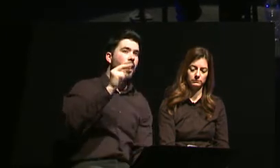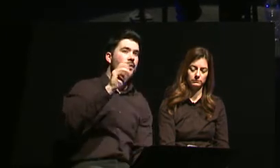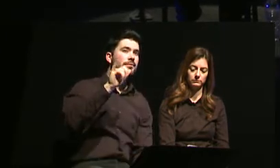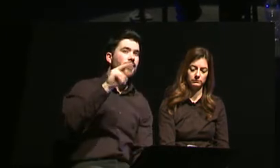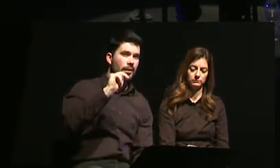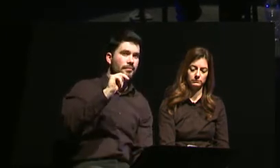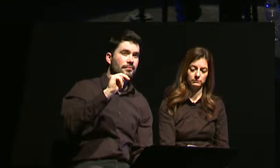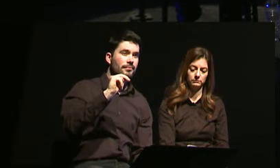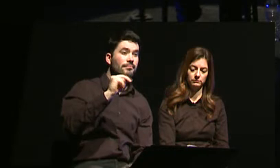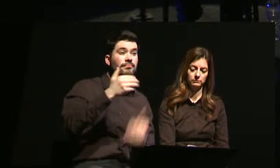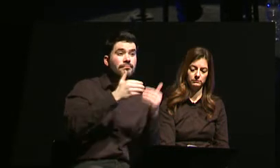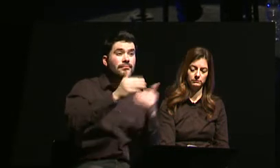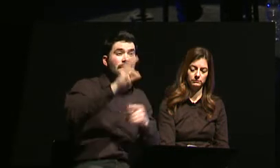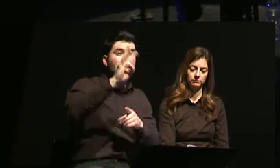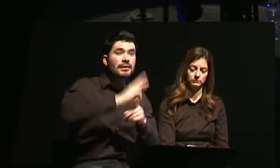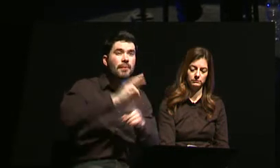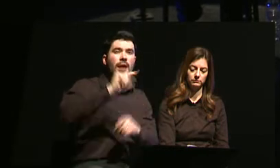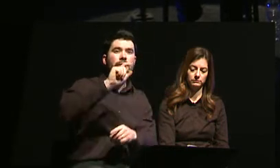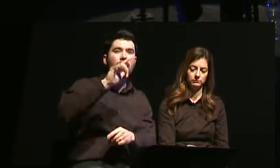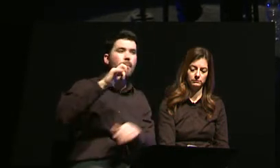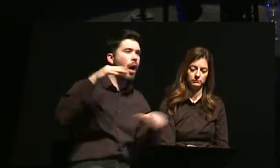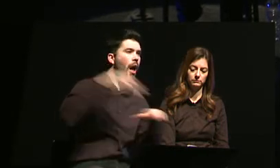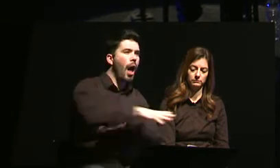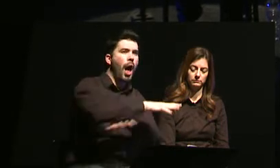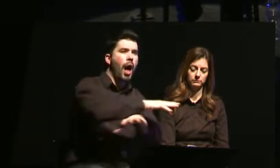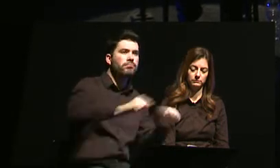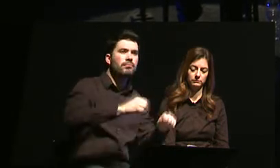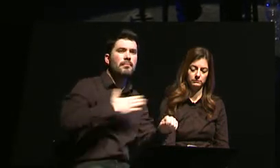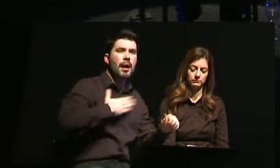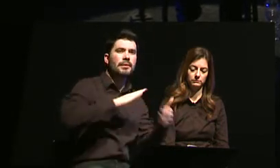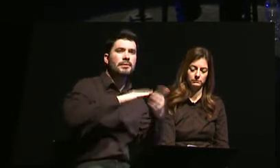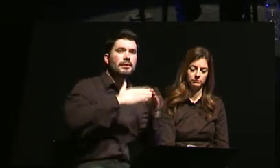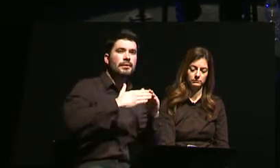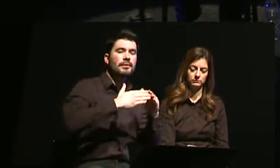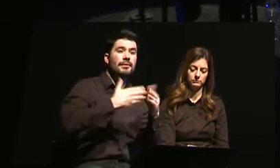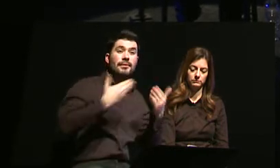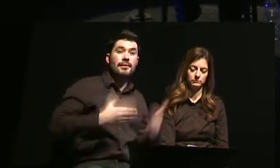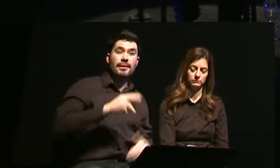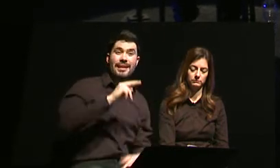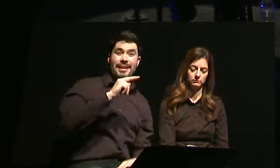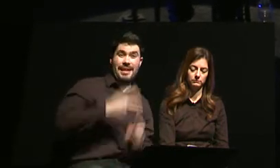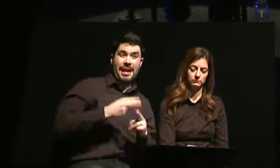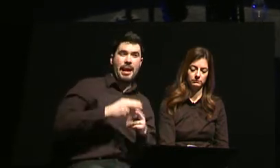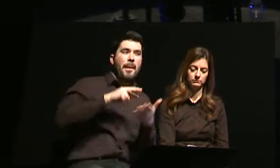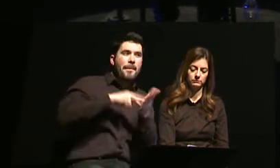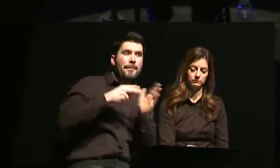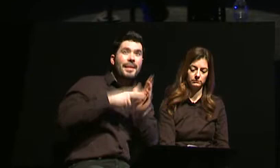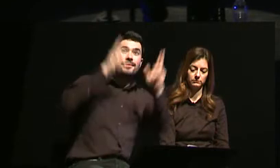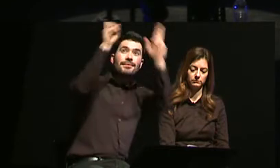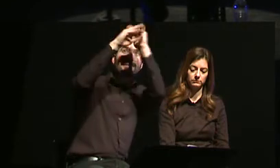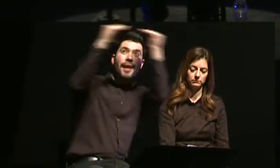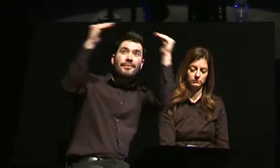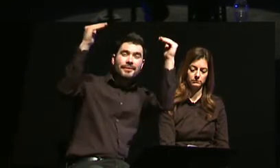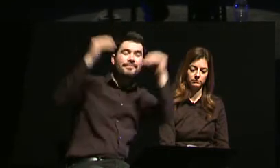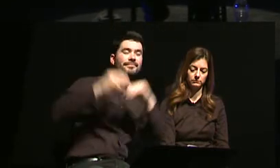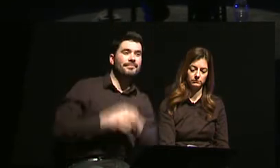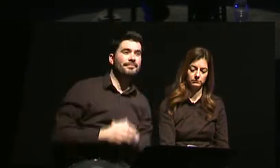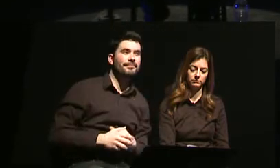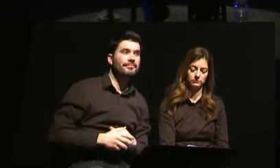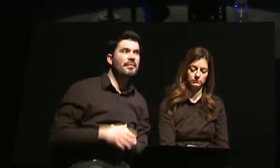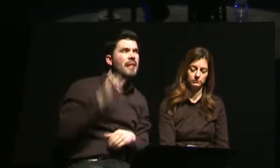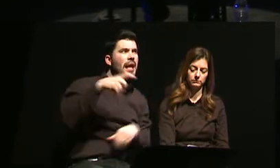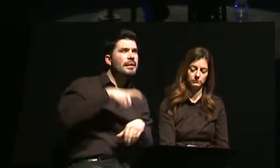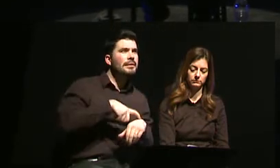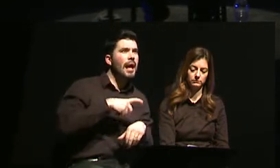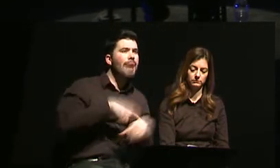6 months before the Taliban invade my city. My name, Firdaus, means paradise or heaven. It was